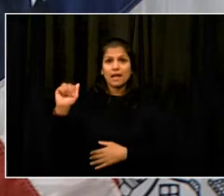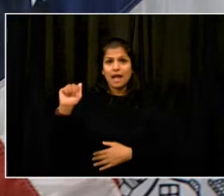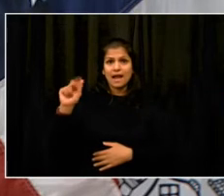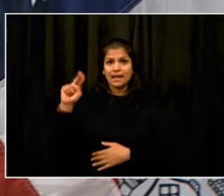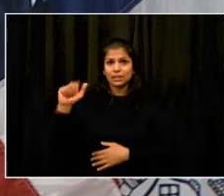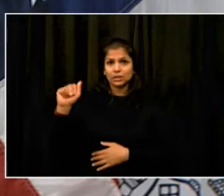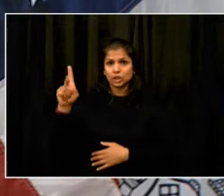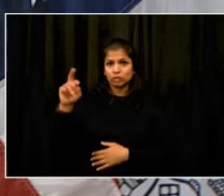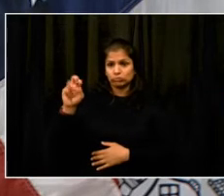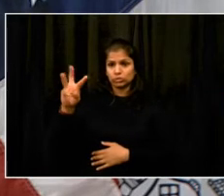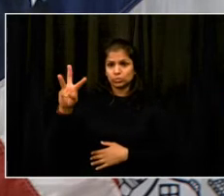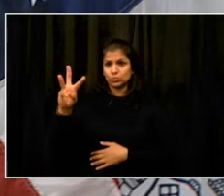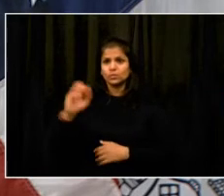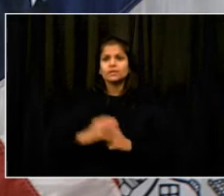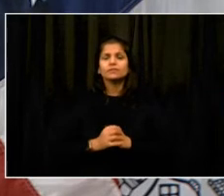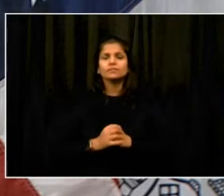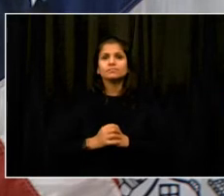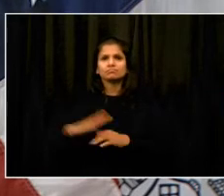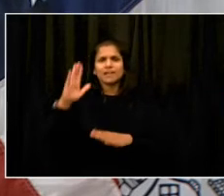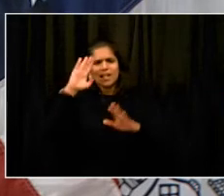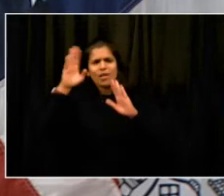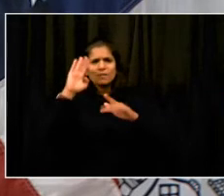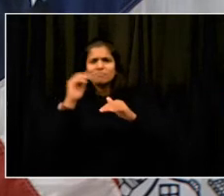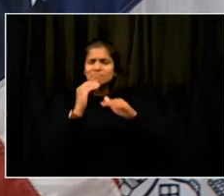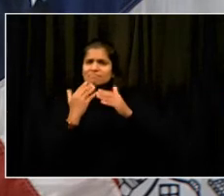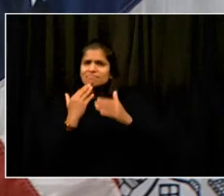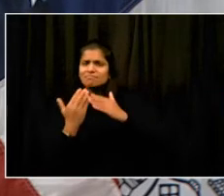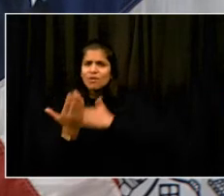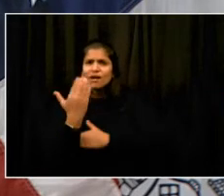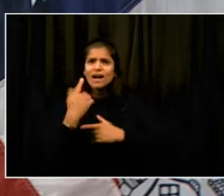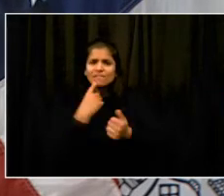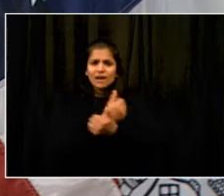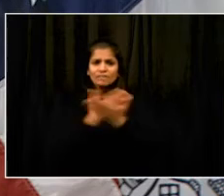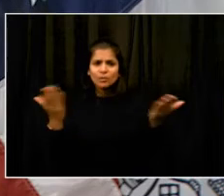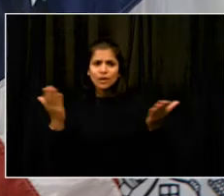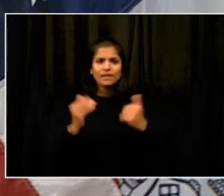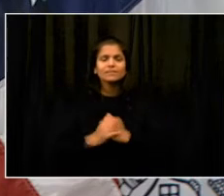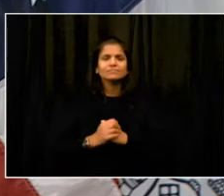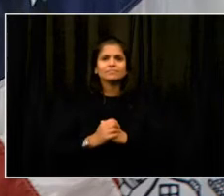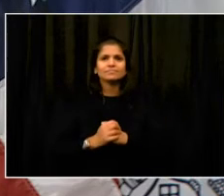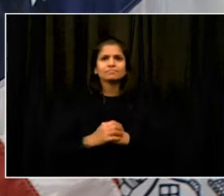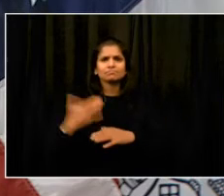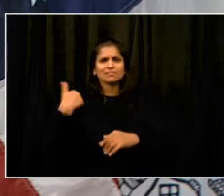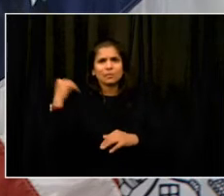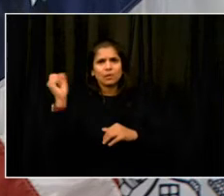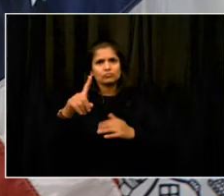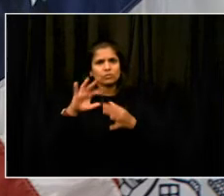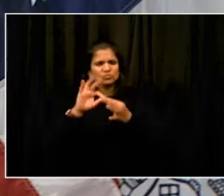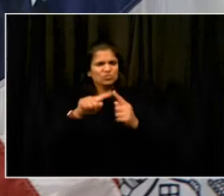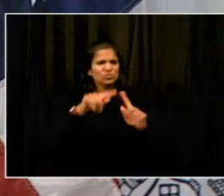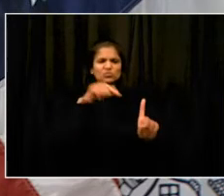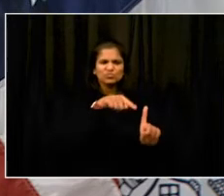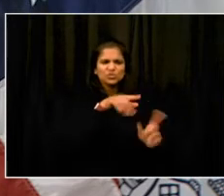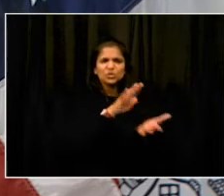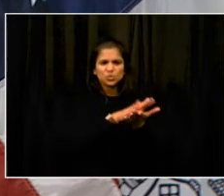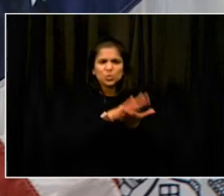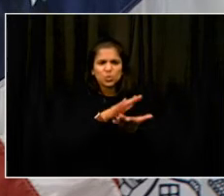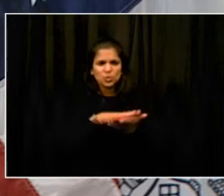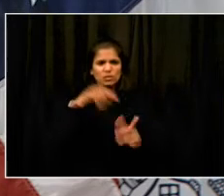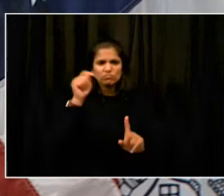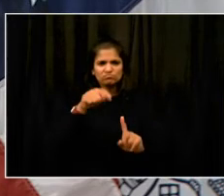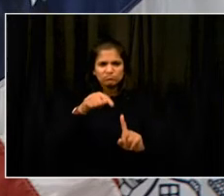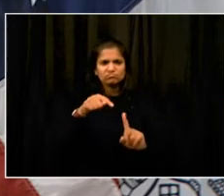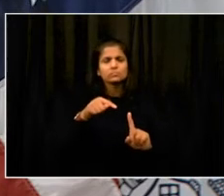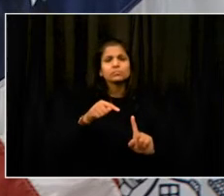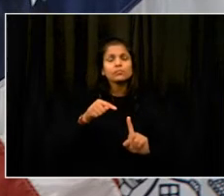With regard to the schools, and Mayor, you said on Sunday and you reiterated today that you would like as many schools as